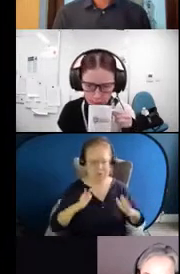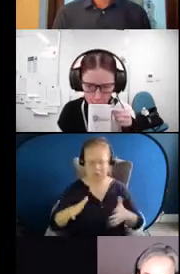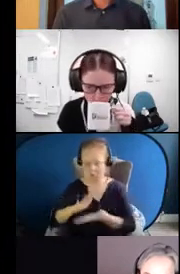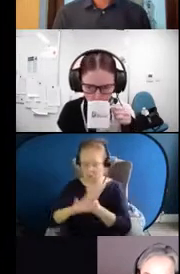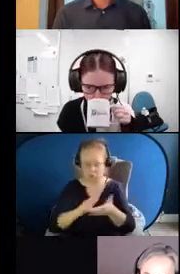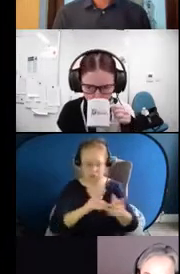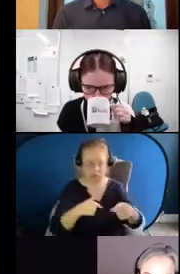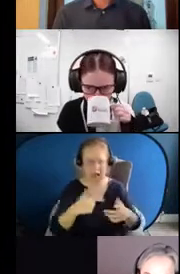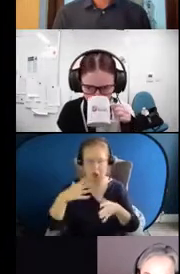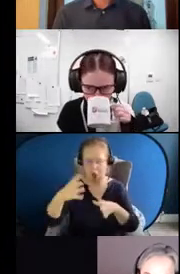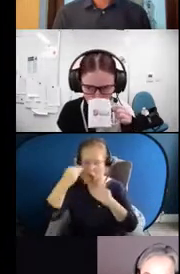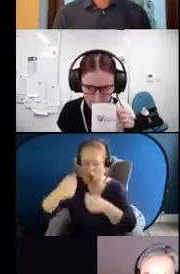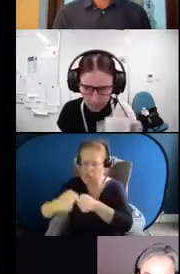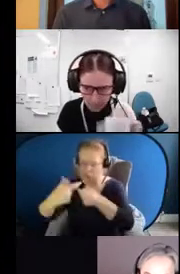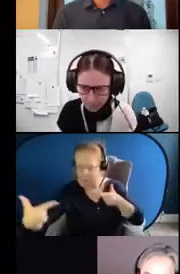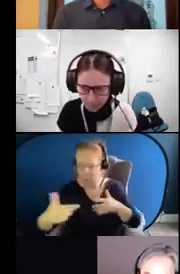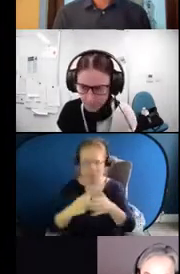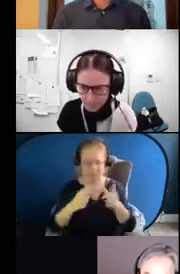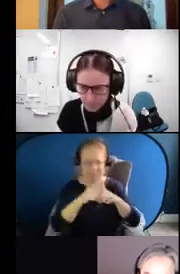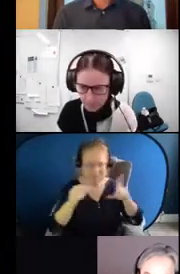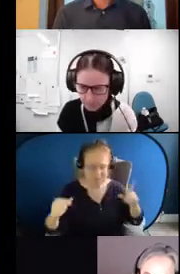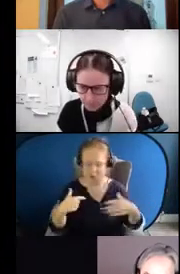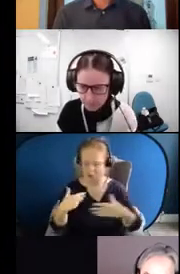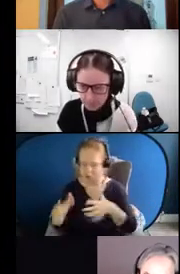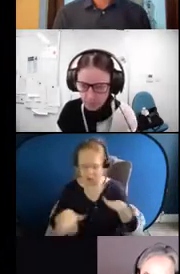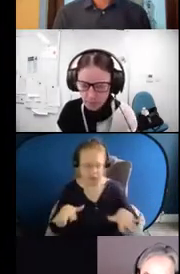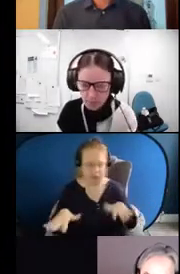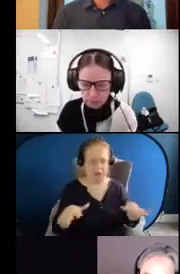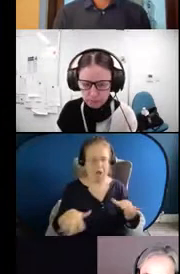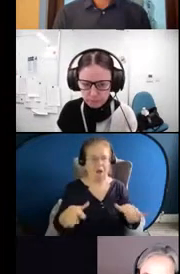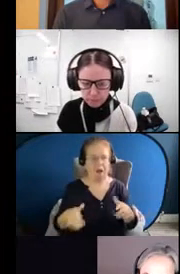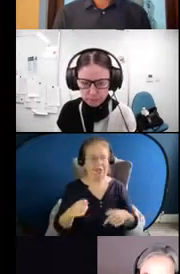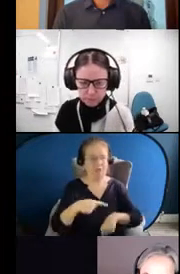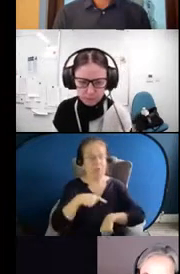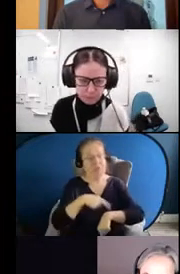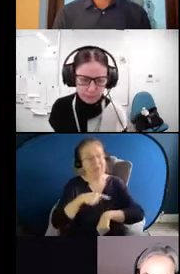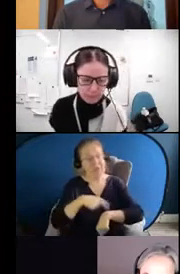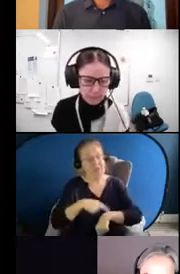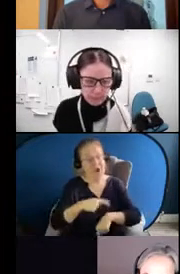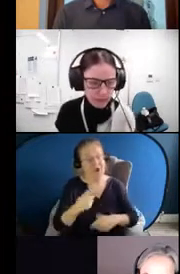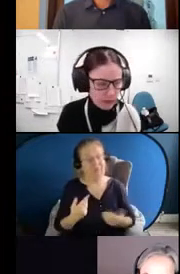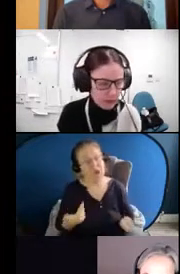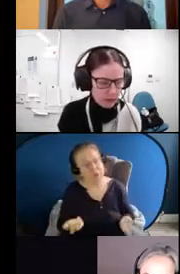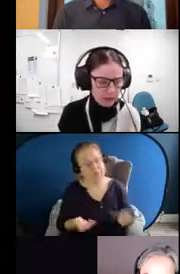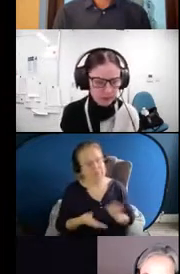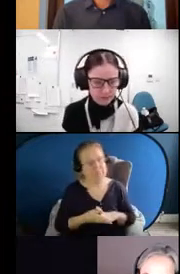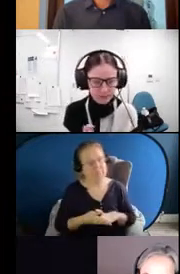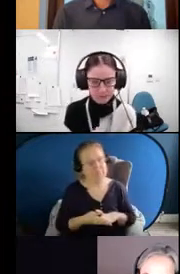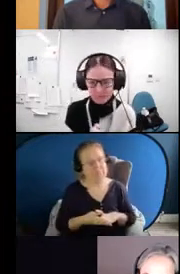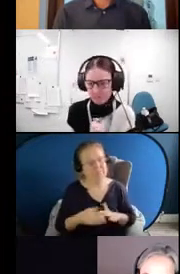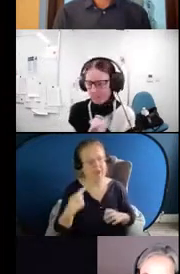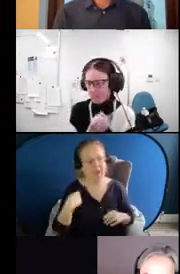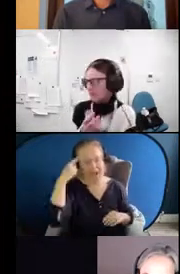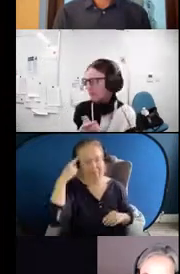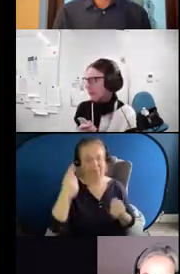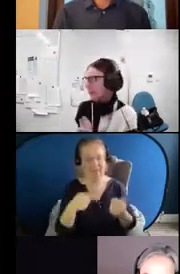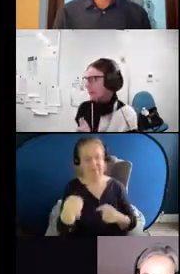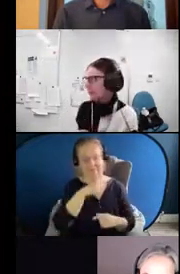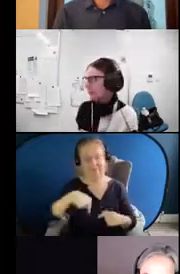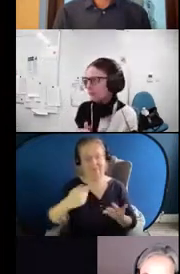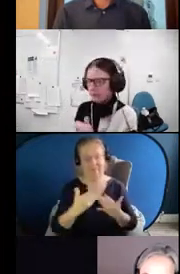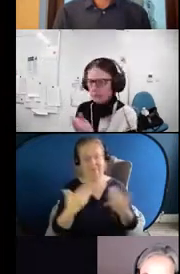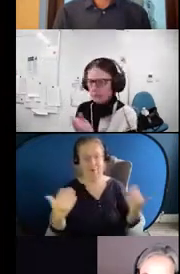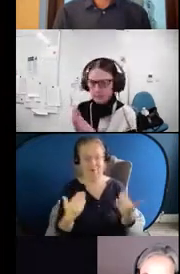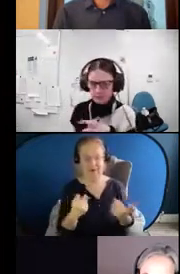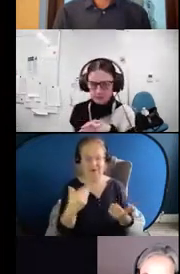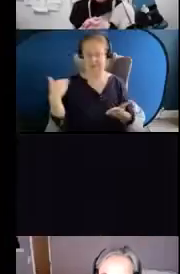learn remotely or digitally. So I think in terms of a timeline, my goodness, I think many of us are amazed at just what's